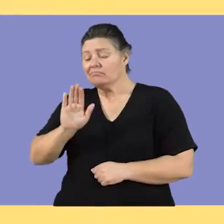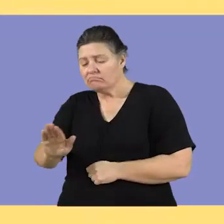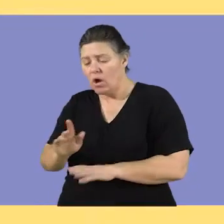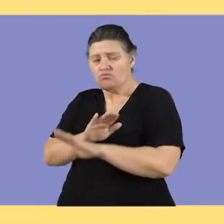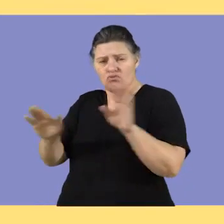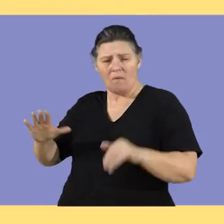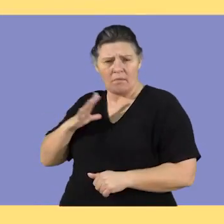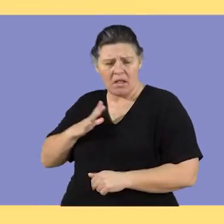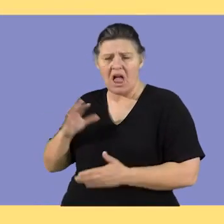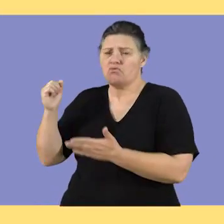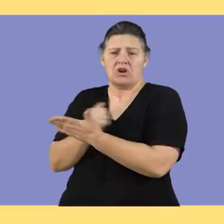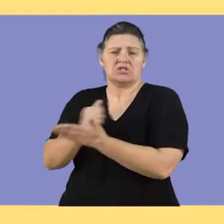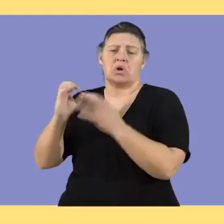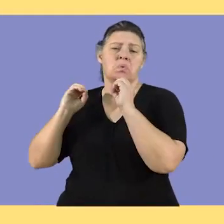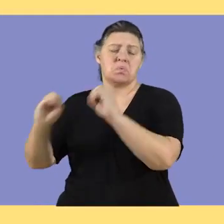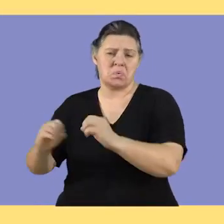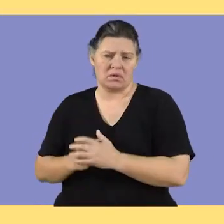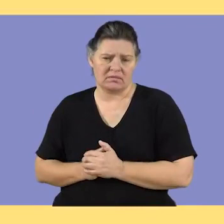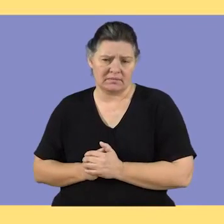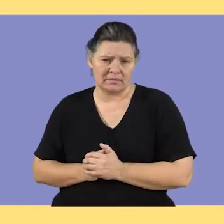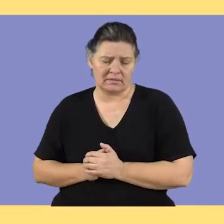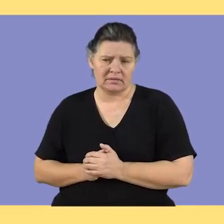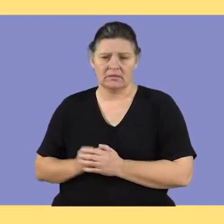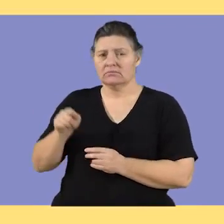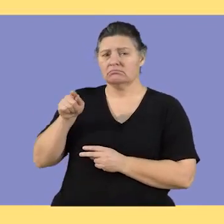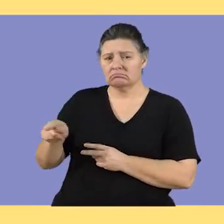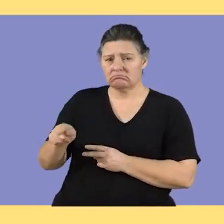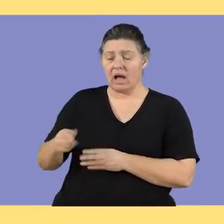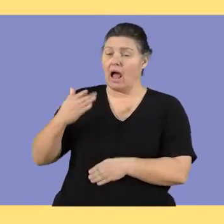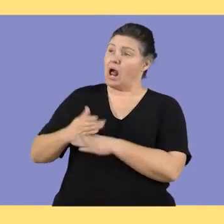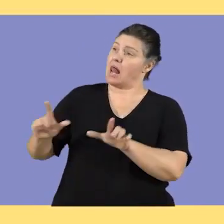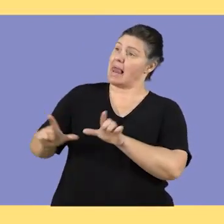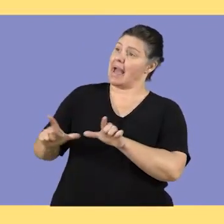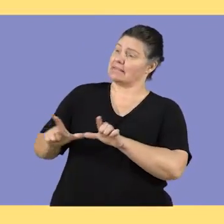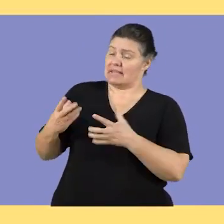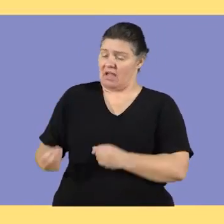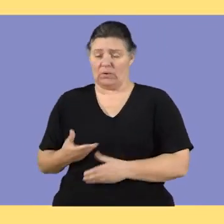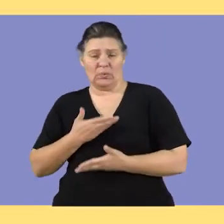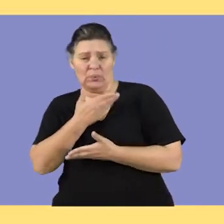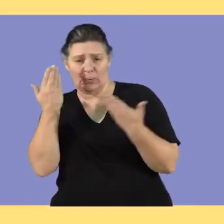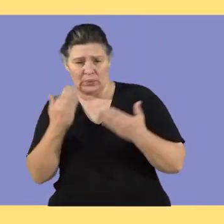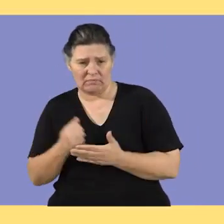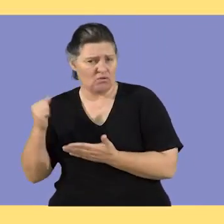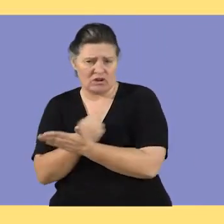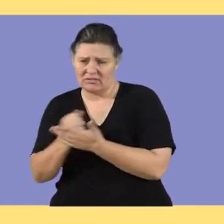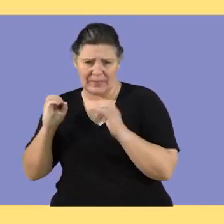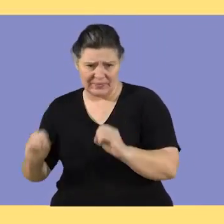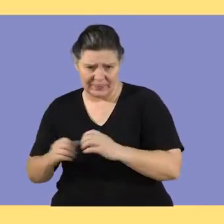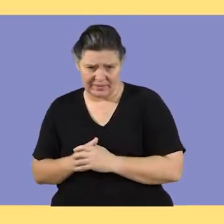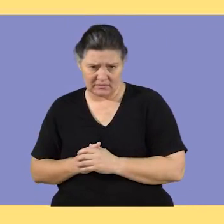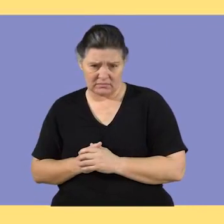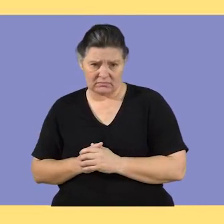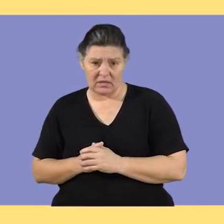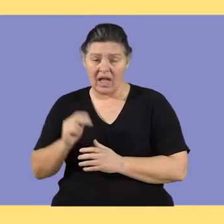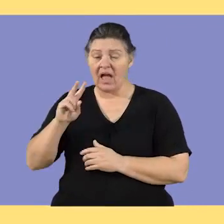not be registered with any authority. It also will not have an operating license. Remember, it's not